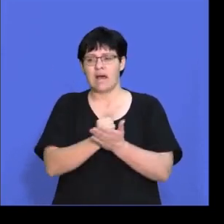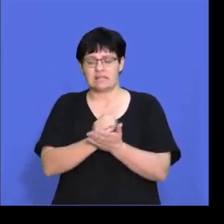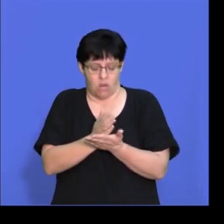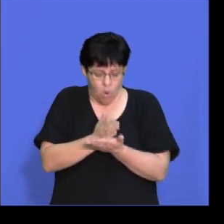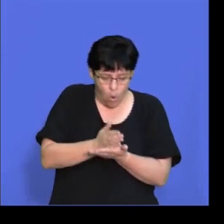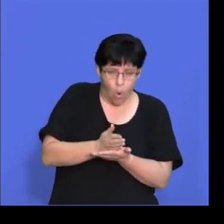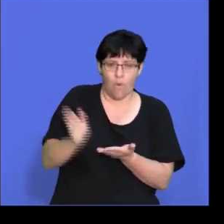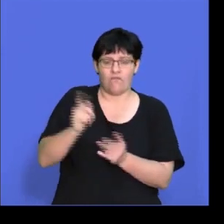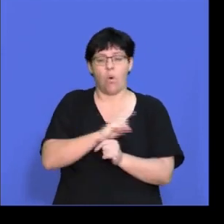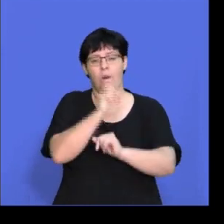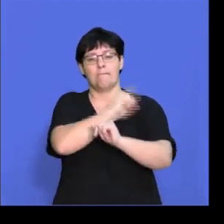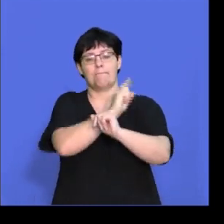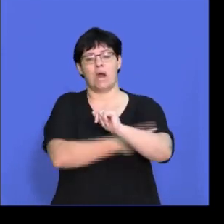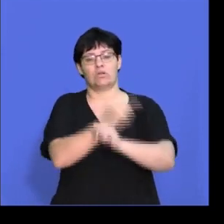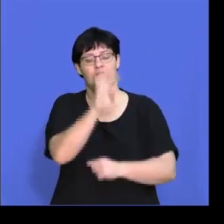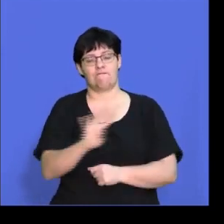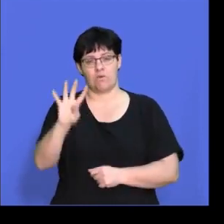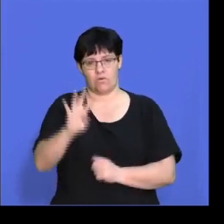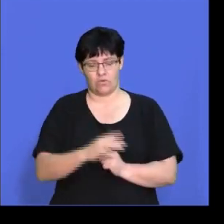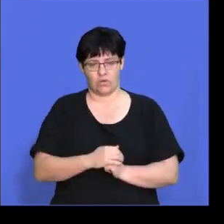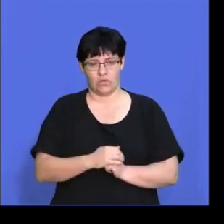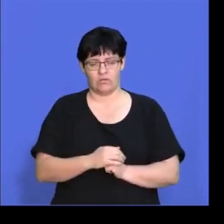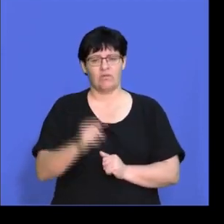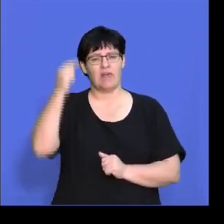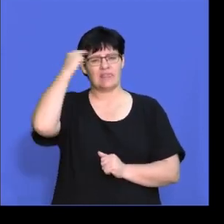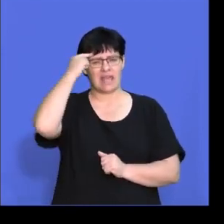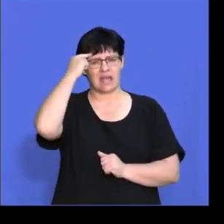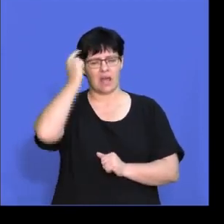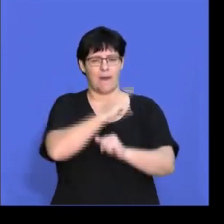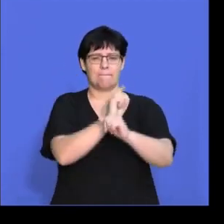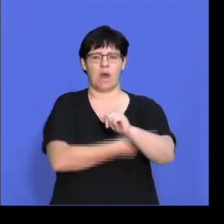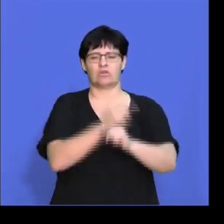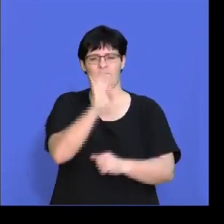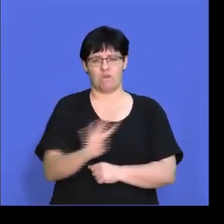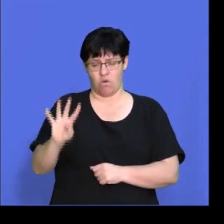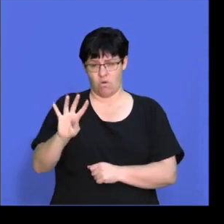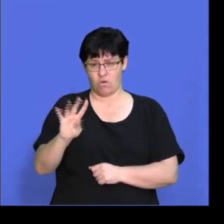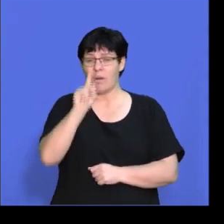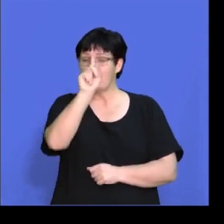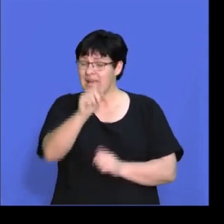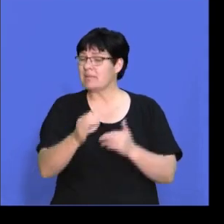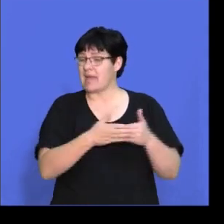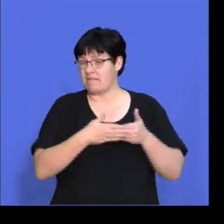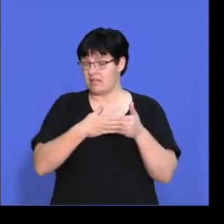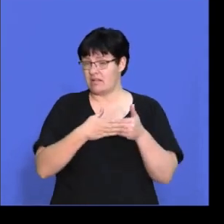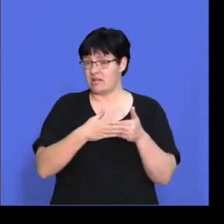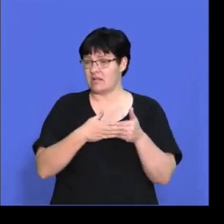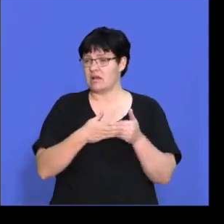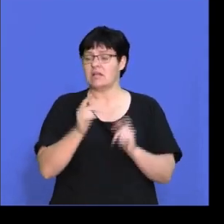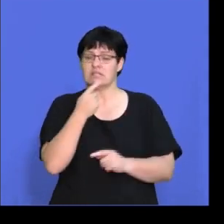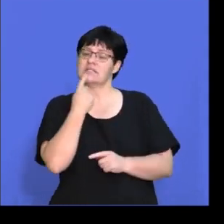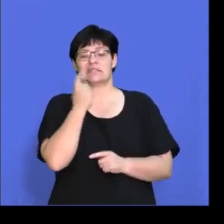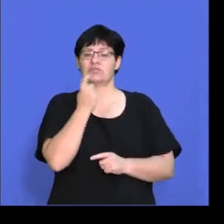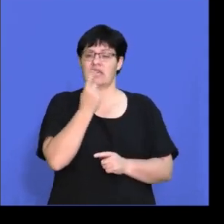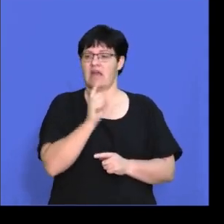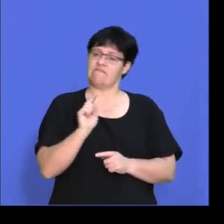to remove all the powers of 4. So if we think about the powers of 4, we need to be careful here.